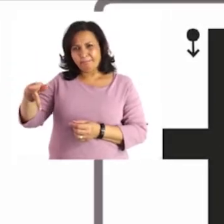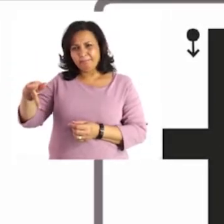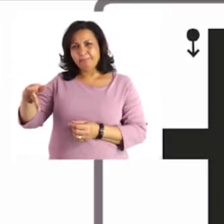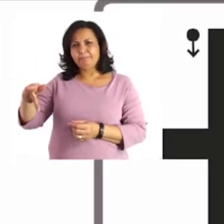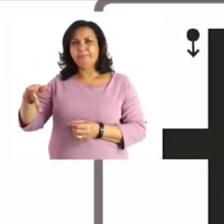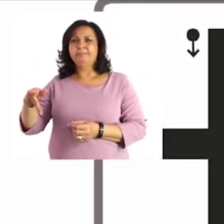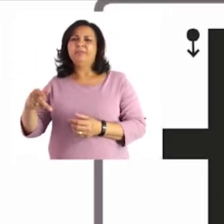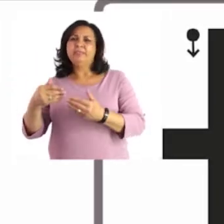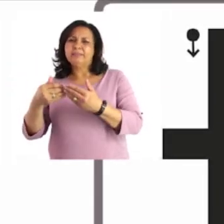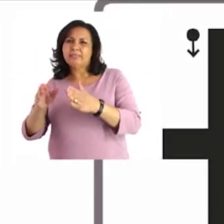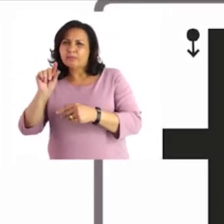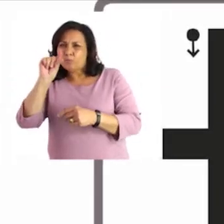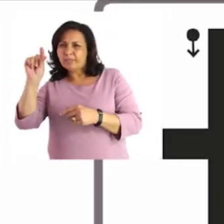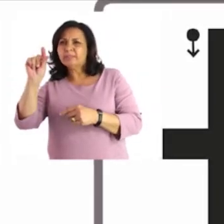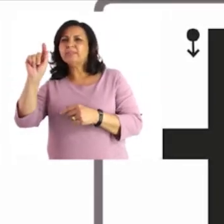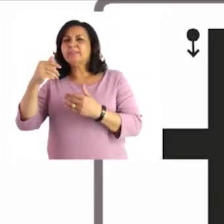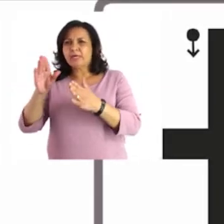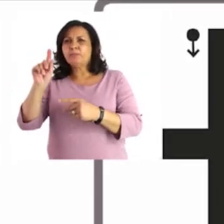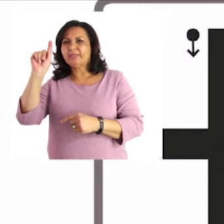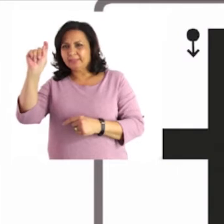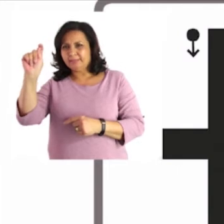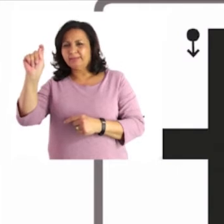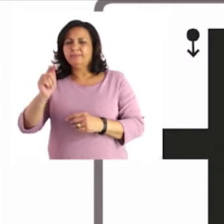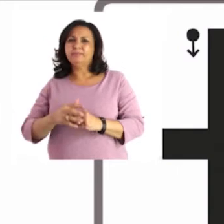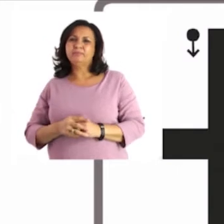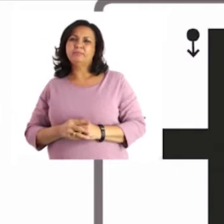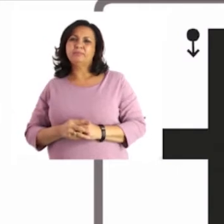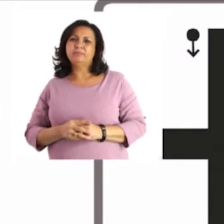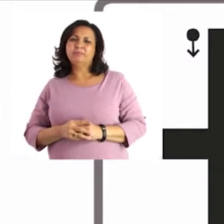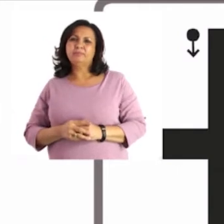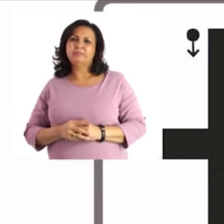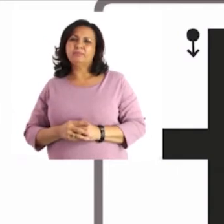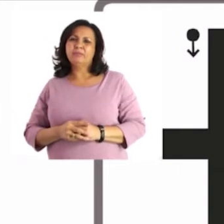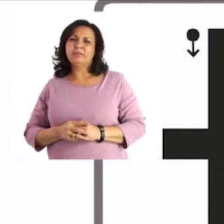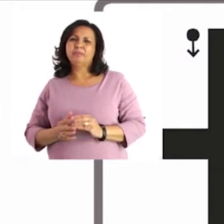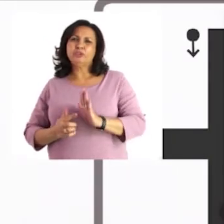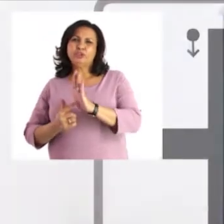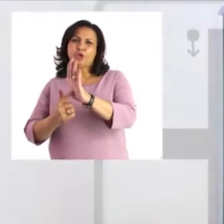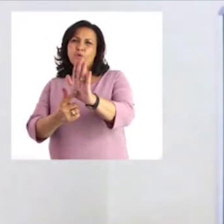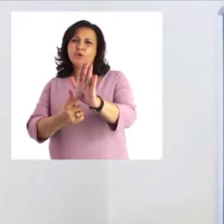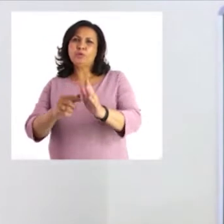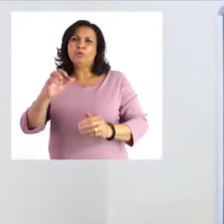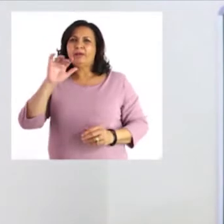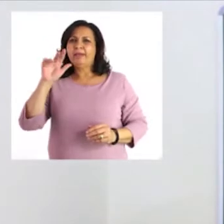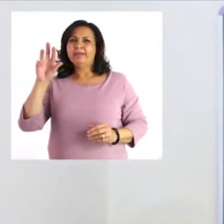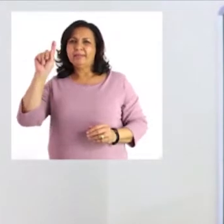the letter T. Now, let me just show you the letter T.